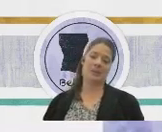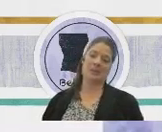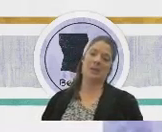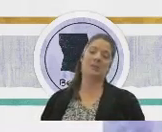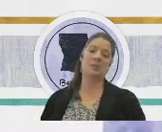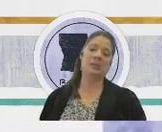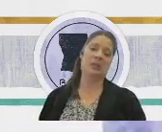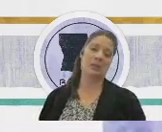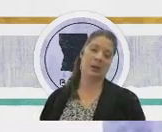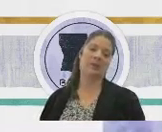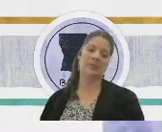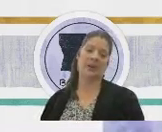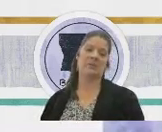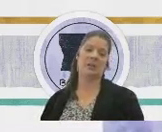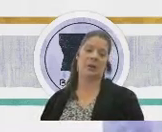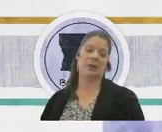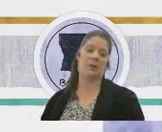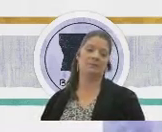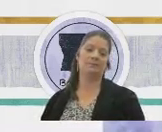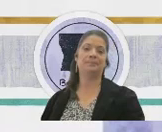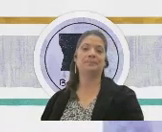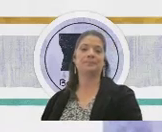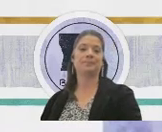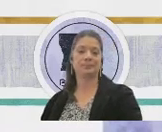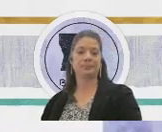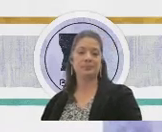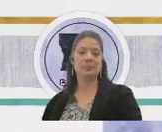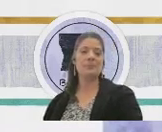current processing times do exceed about 55 days right now.